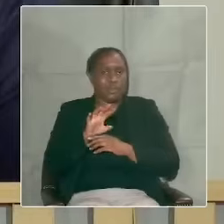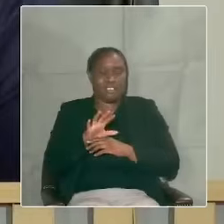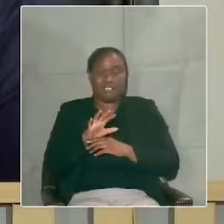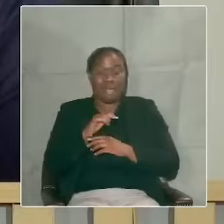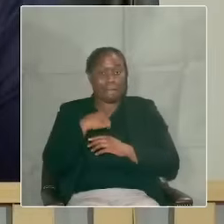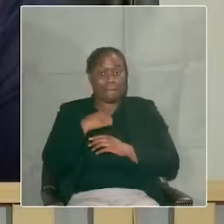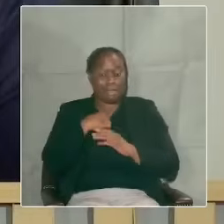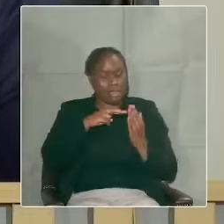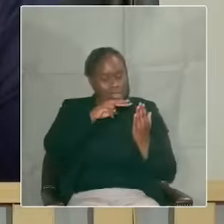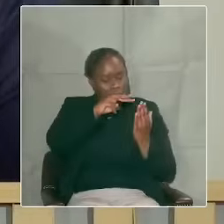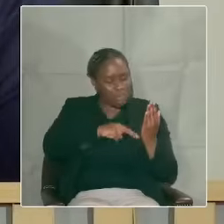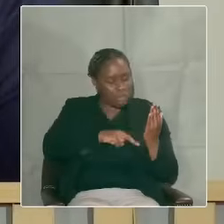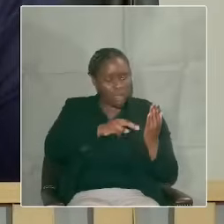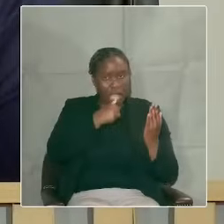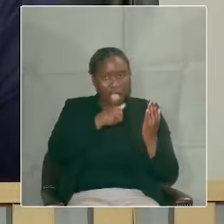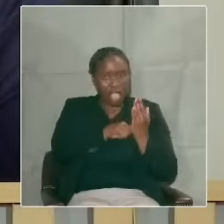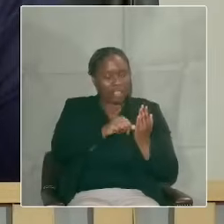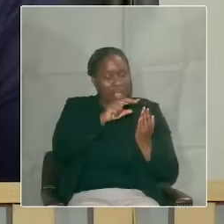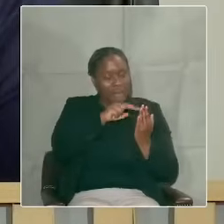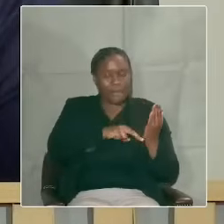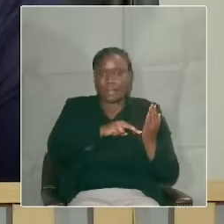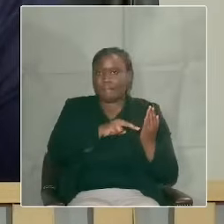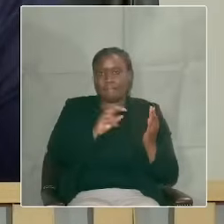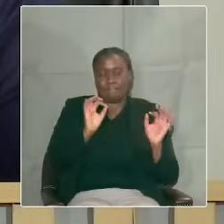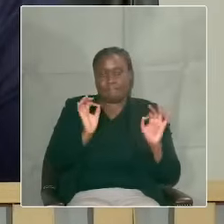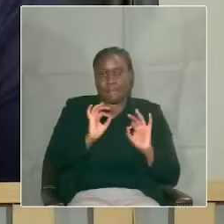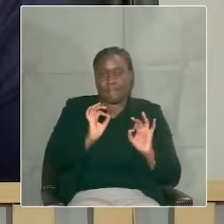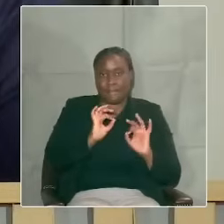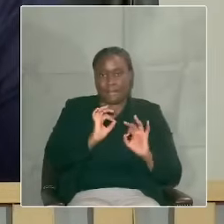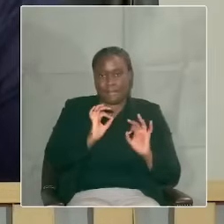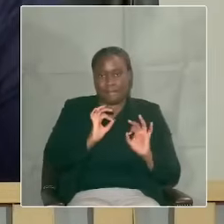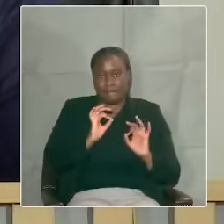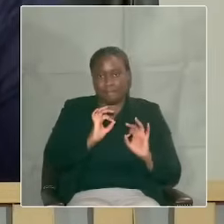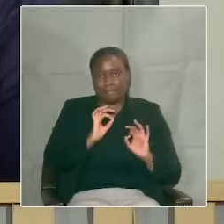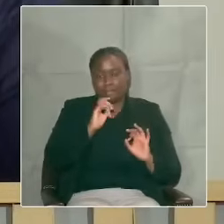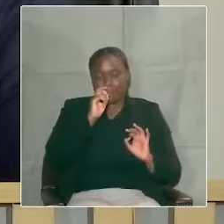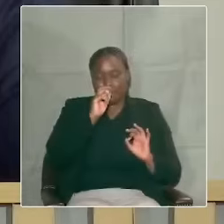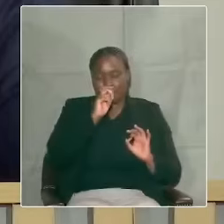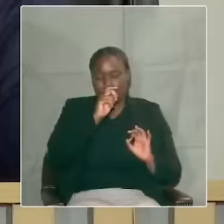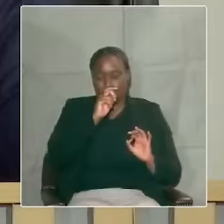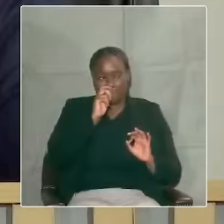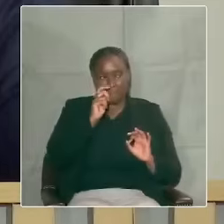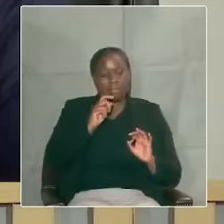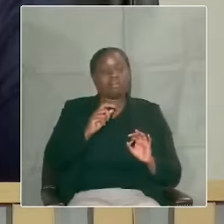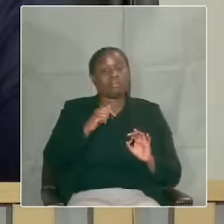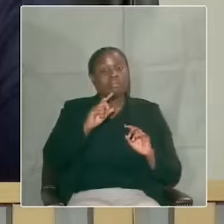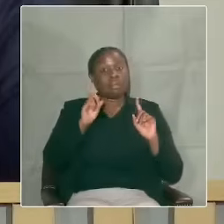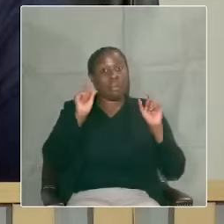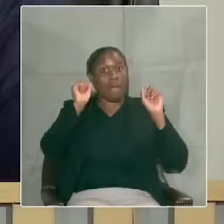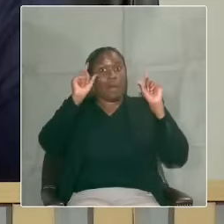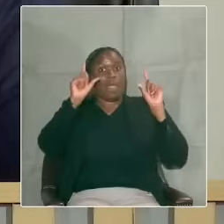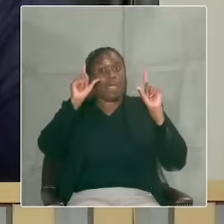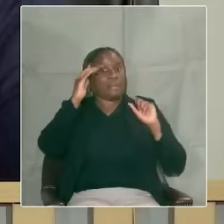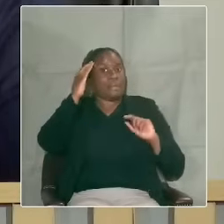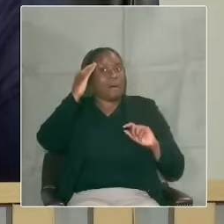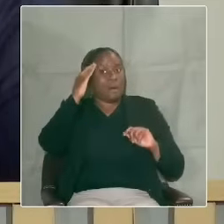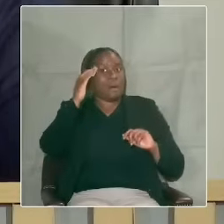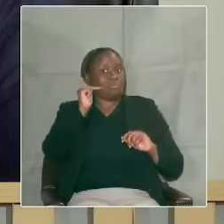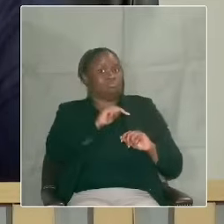consider the contents of the letter from the minister, but that I was aware of it.